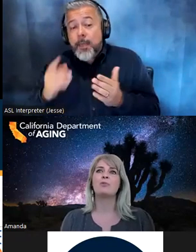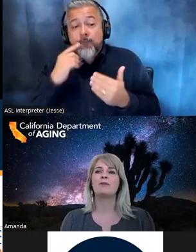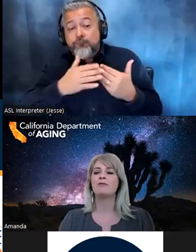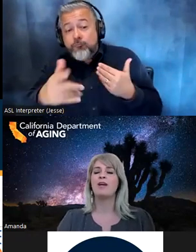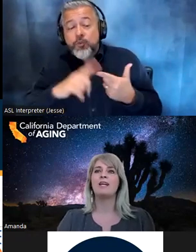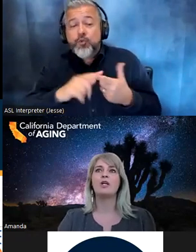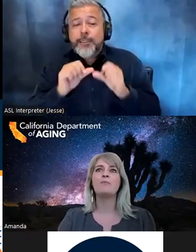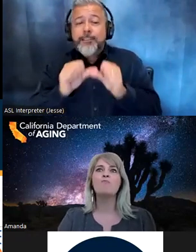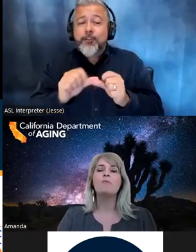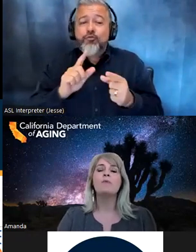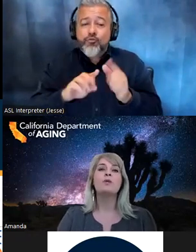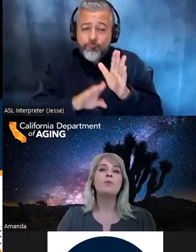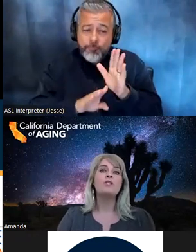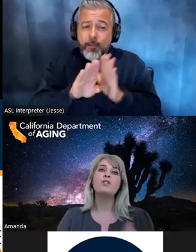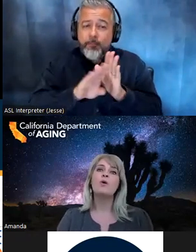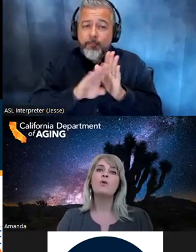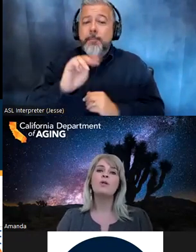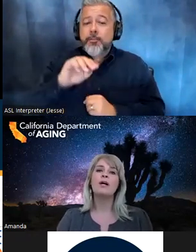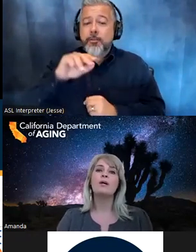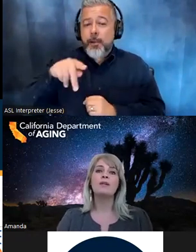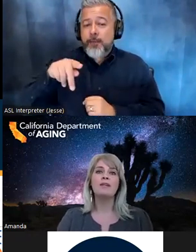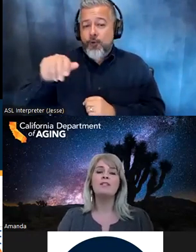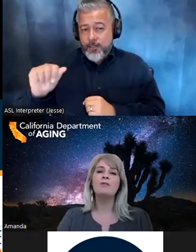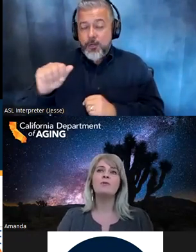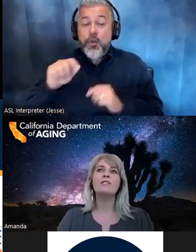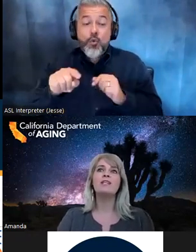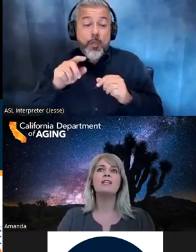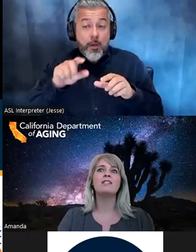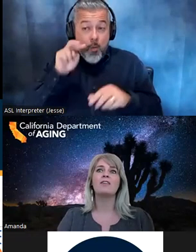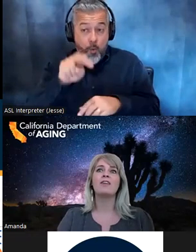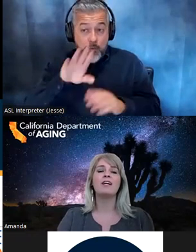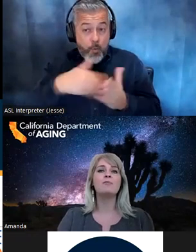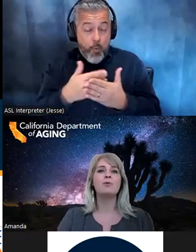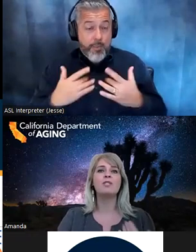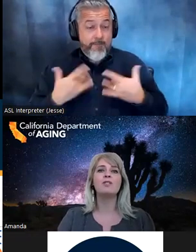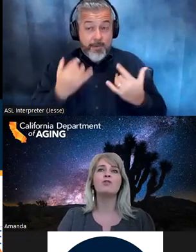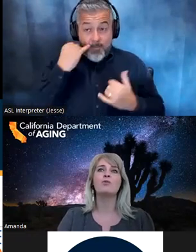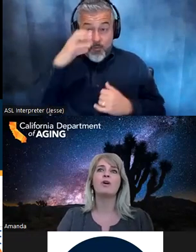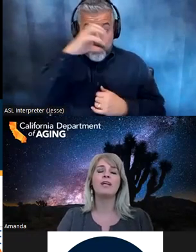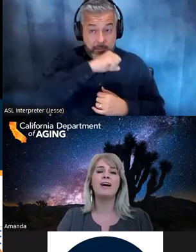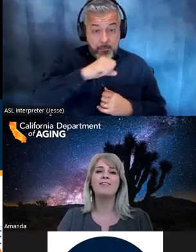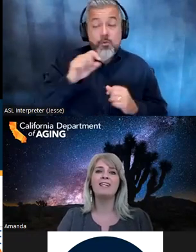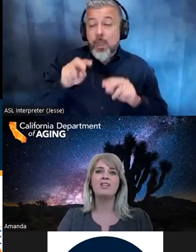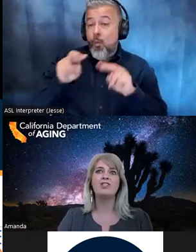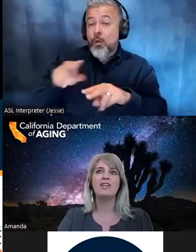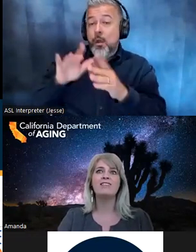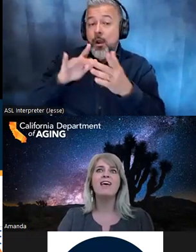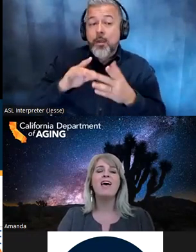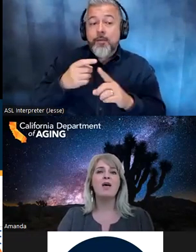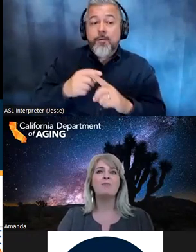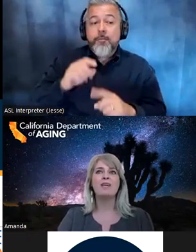Master Plan for Aging. You can watch this whole event if you missed it. It's online, posted to our Cal